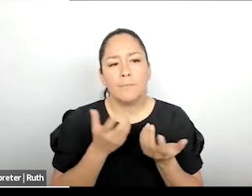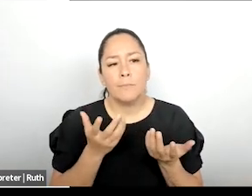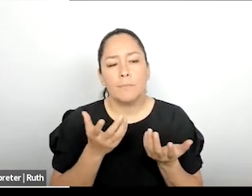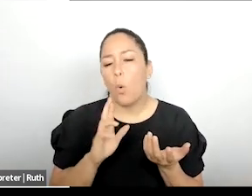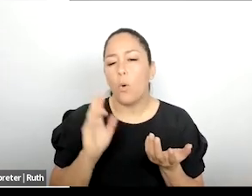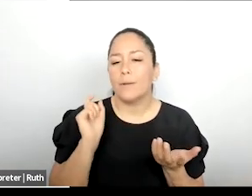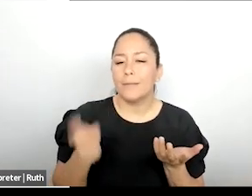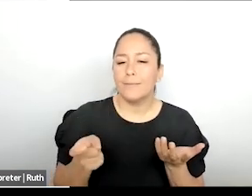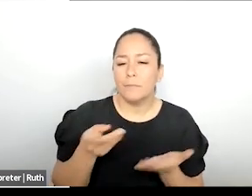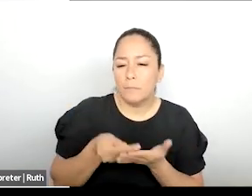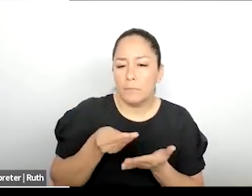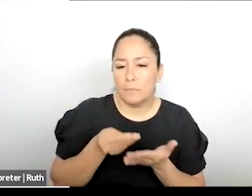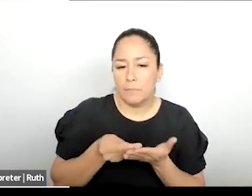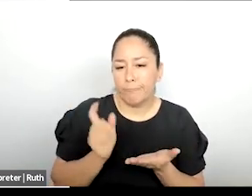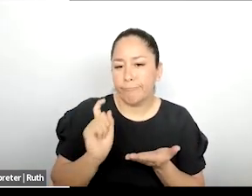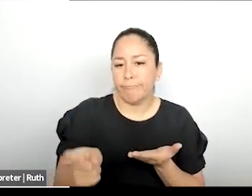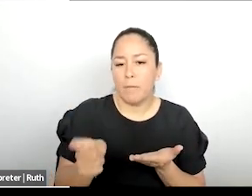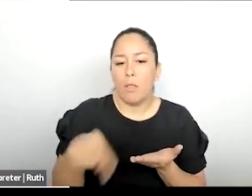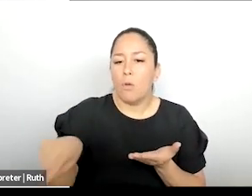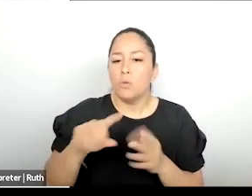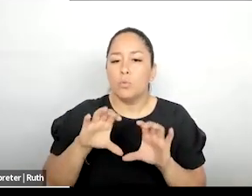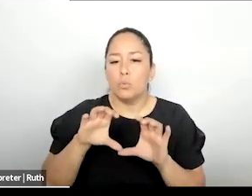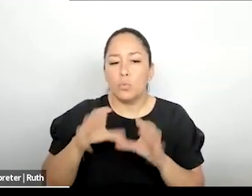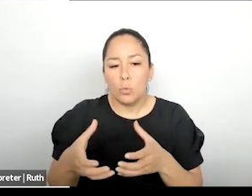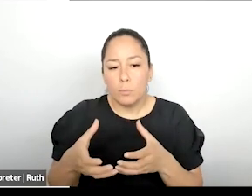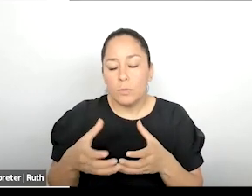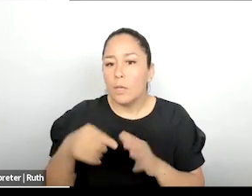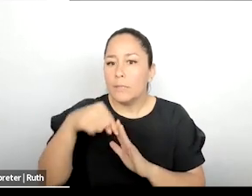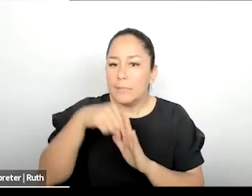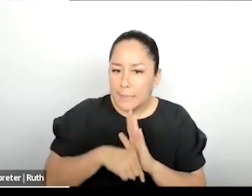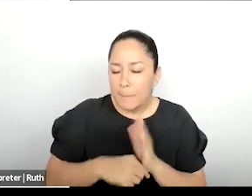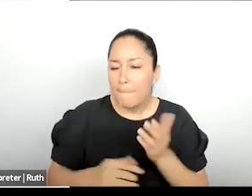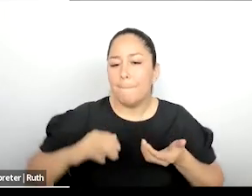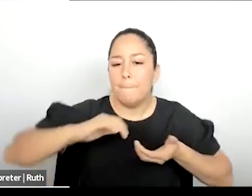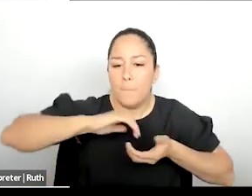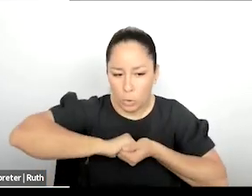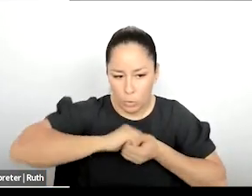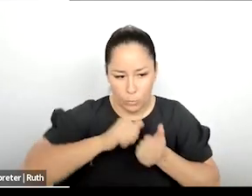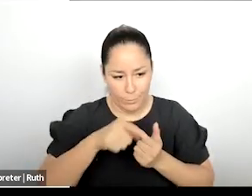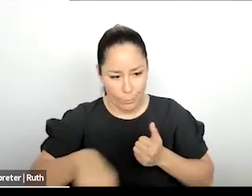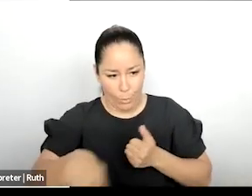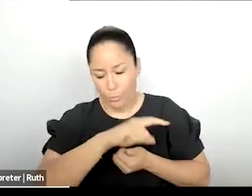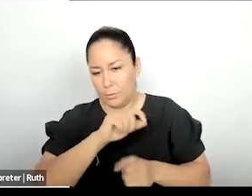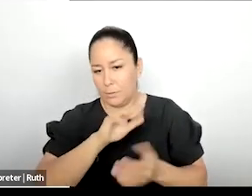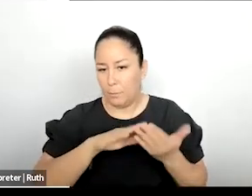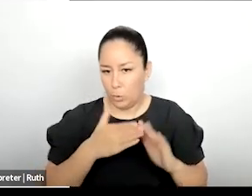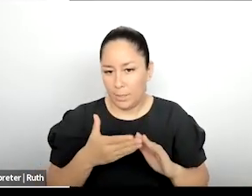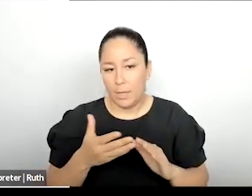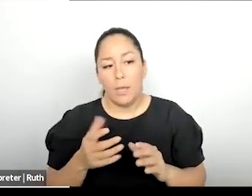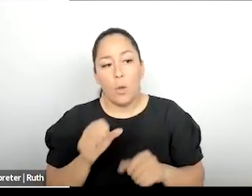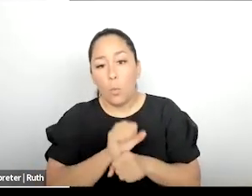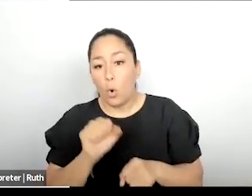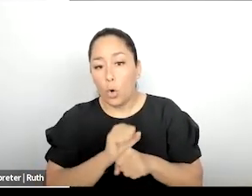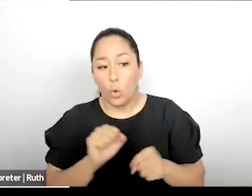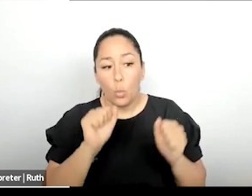donate or give funding towards groups who are in deep partnership with communities and working with community members